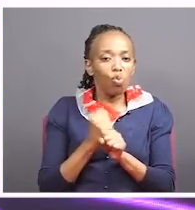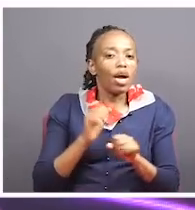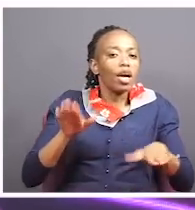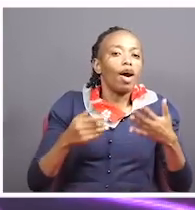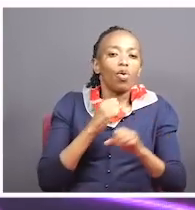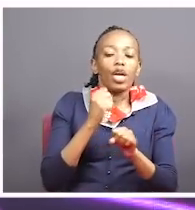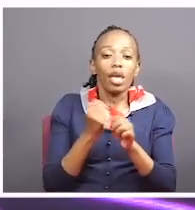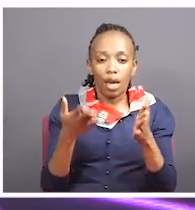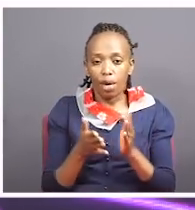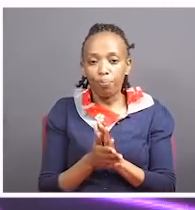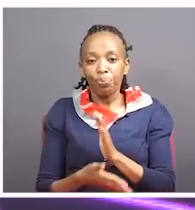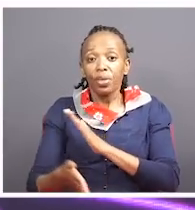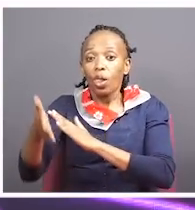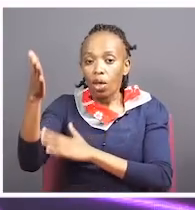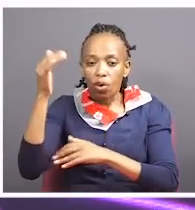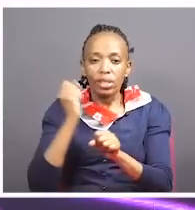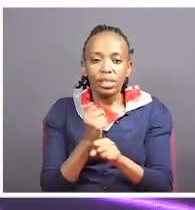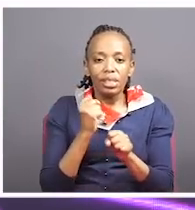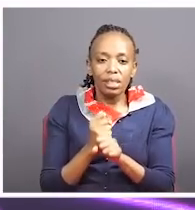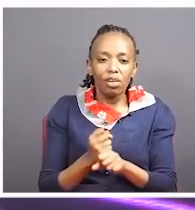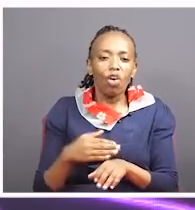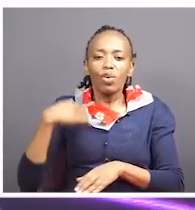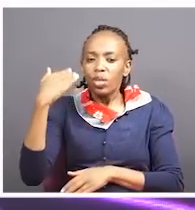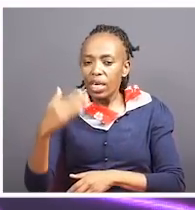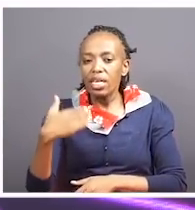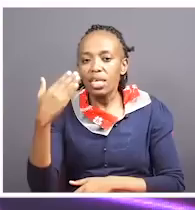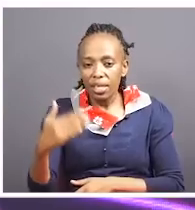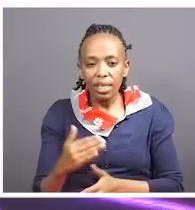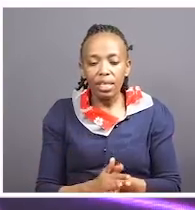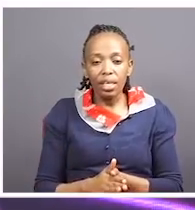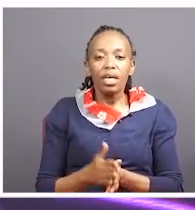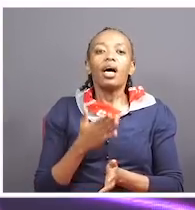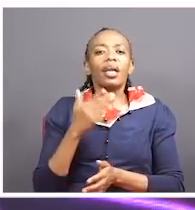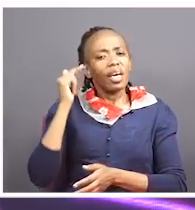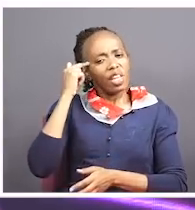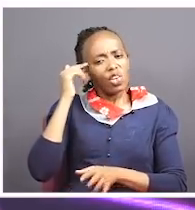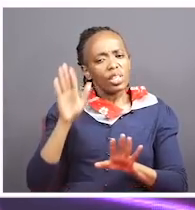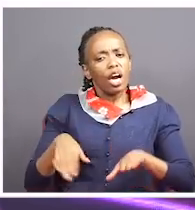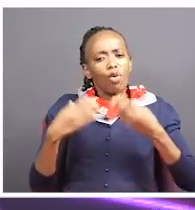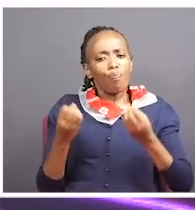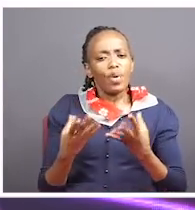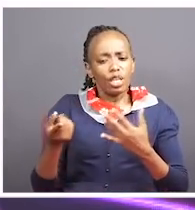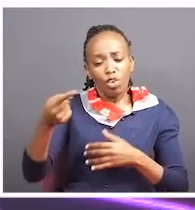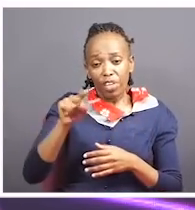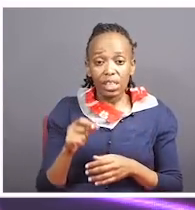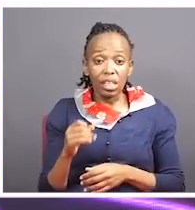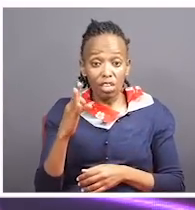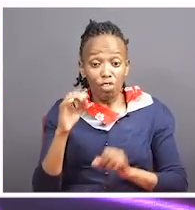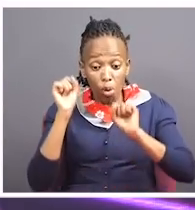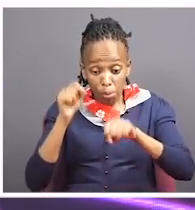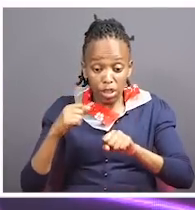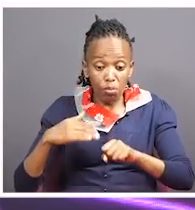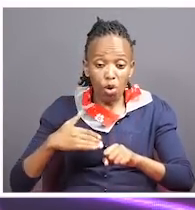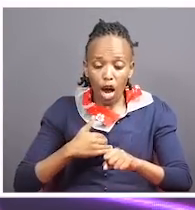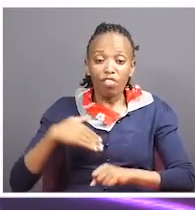you perform this year? God did his on a daily basis. And I wonder how many of us, if we were to